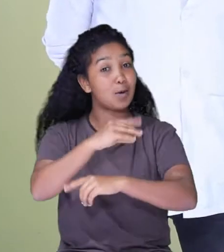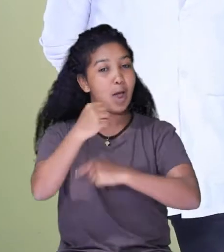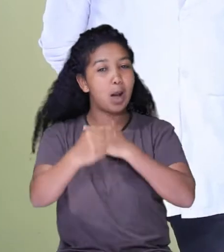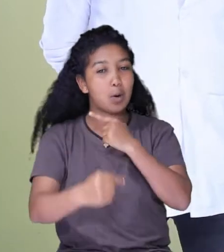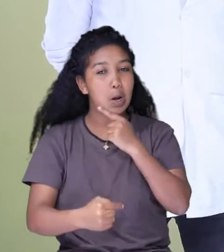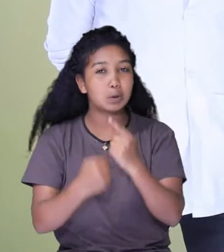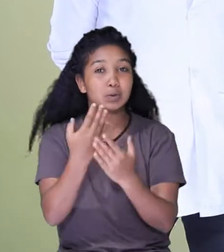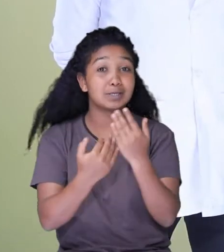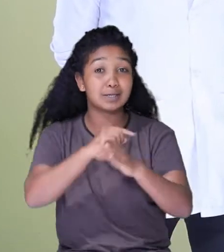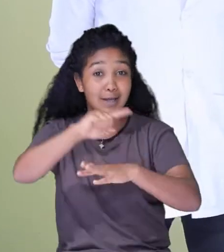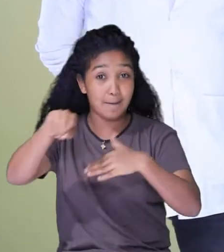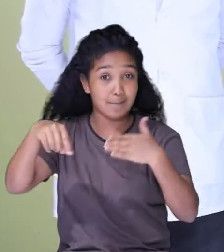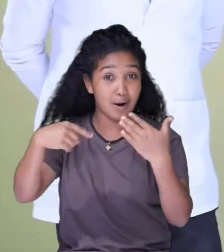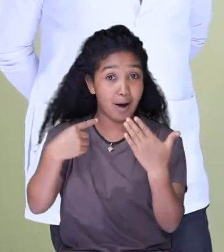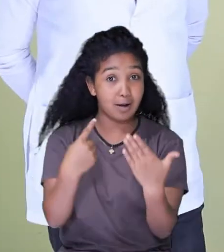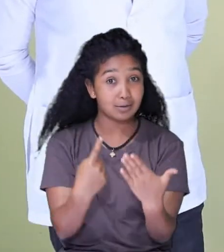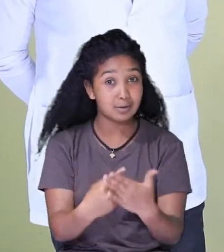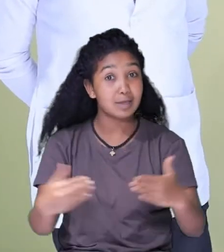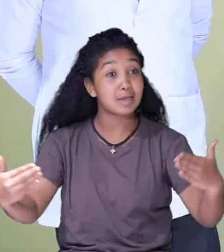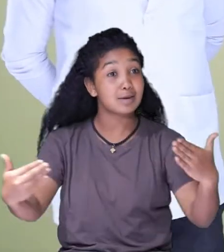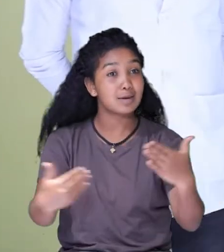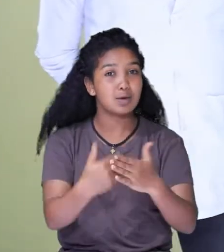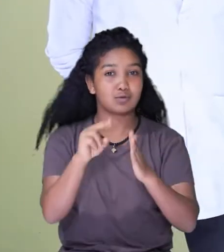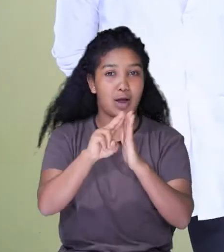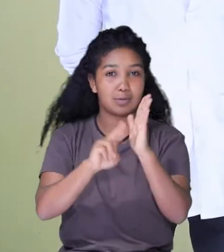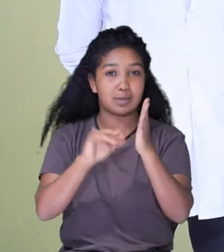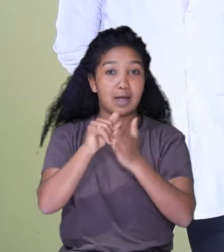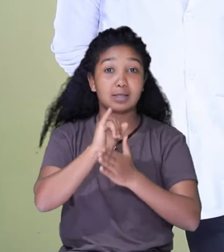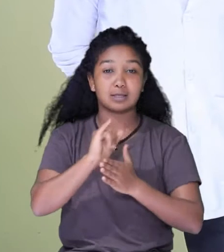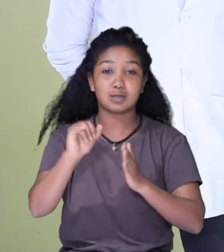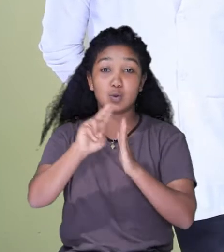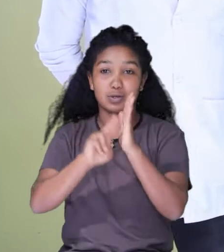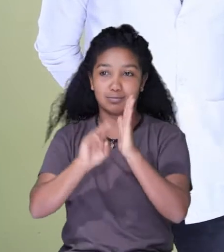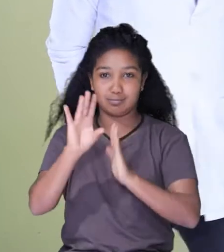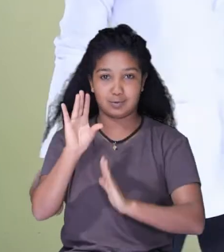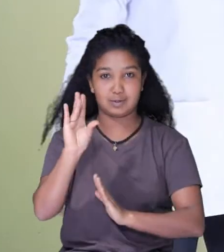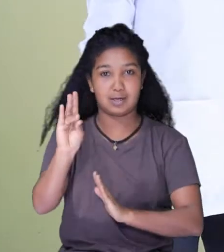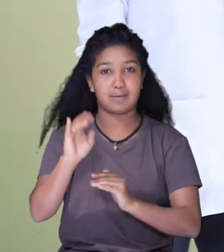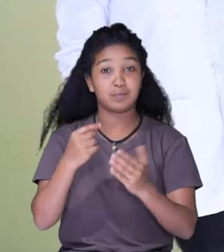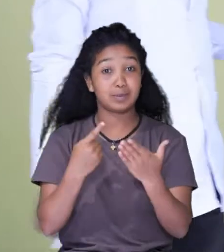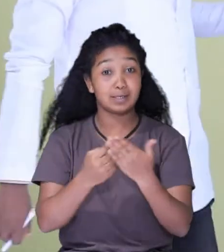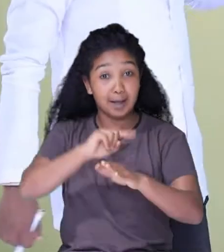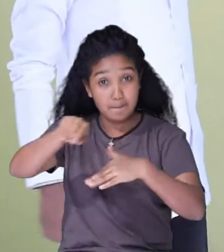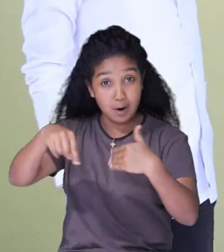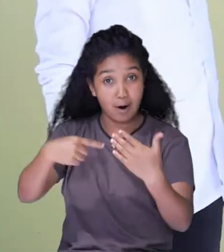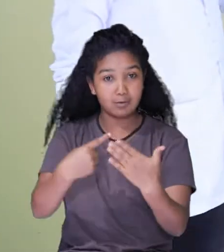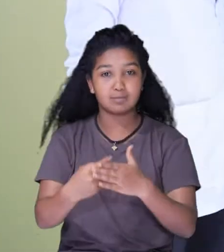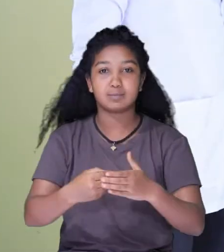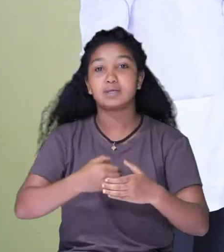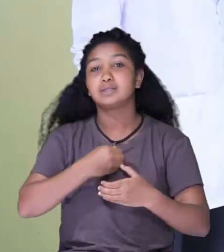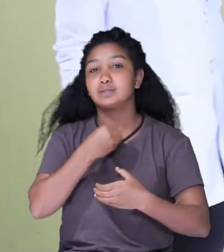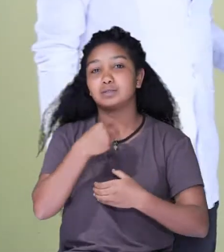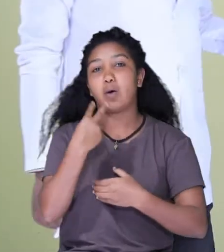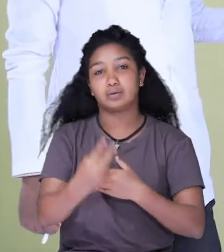are going to discuss about new chapter, that is Unit 7. It is about sound.